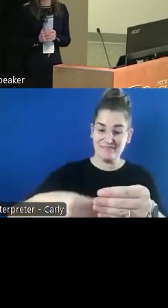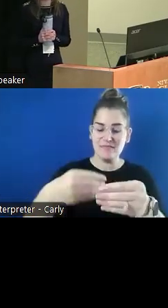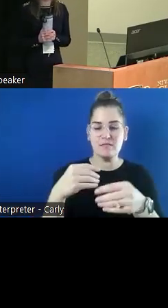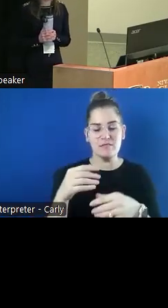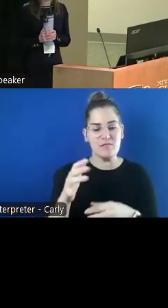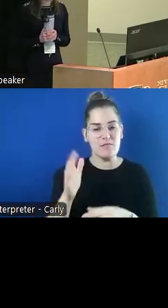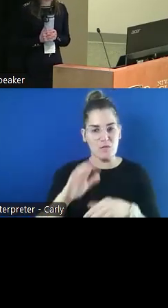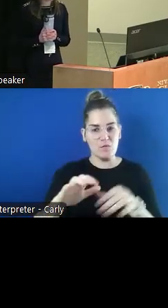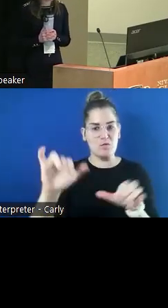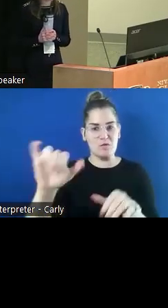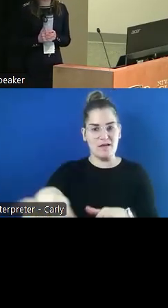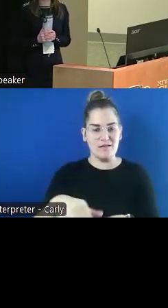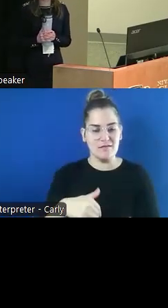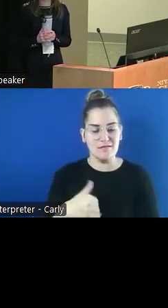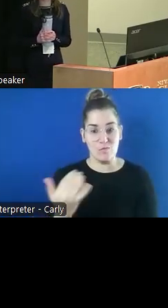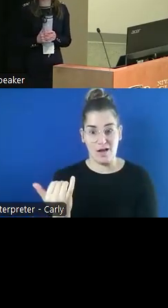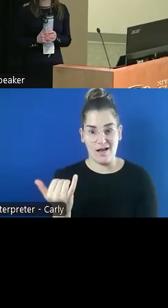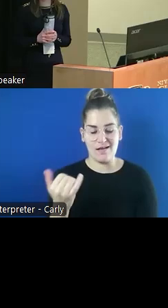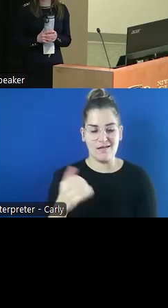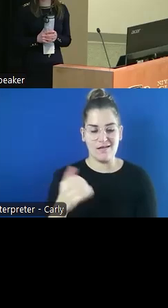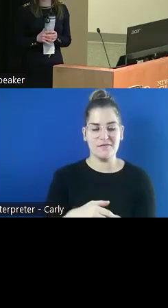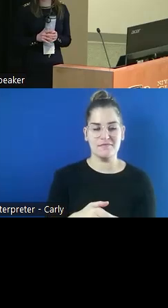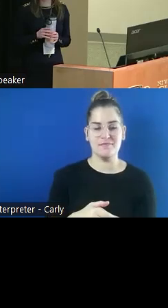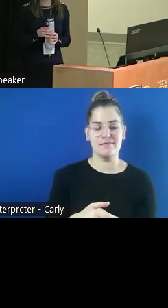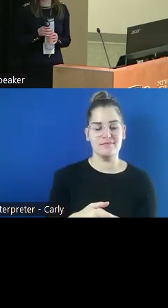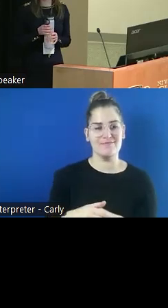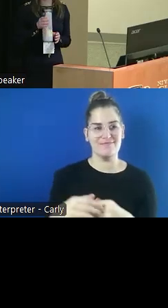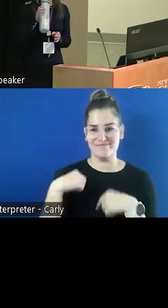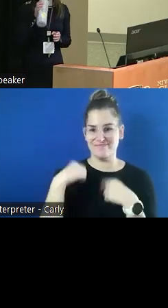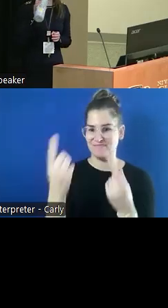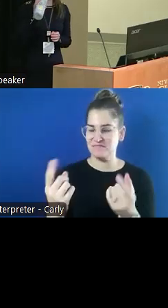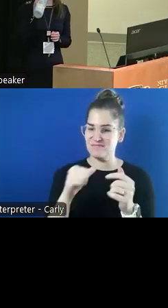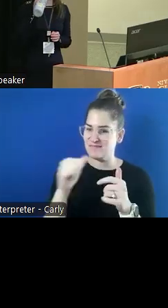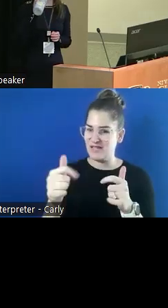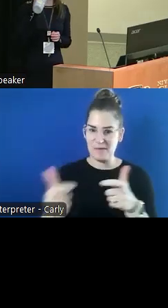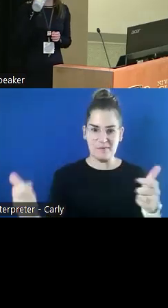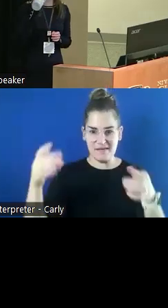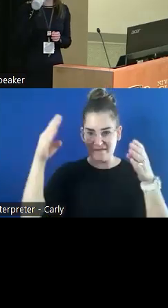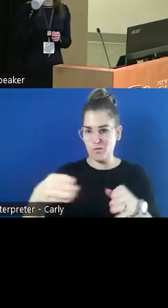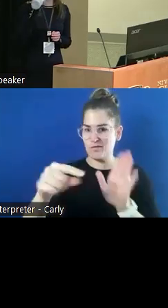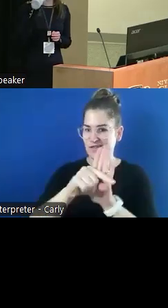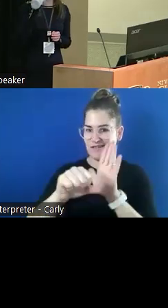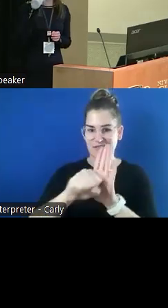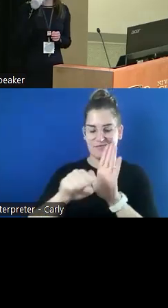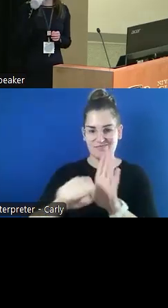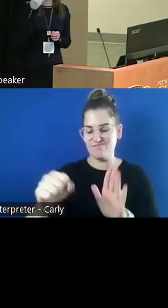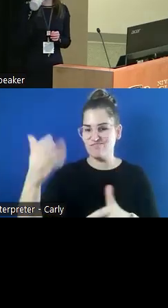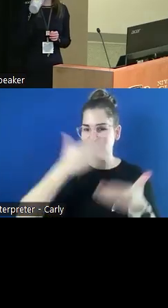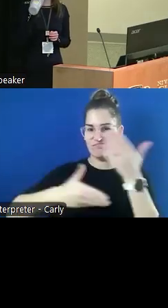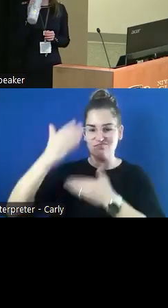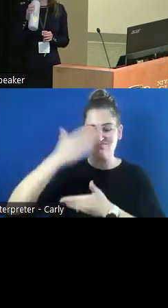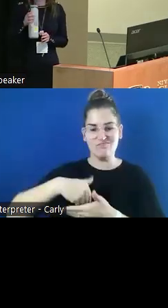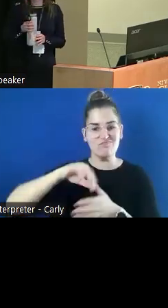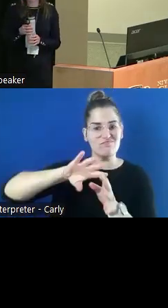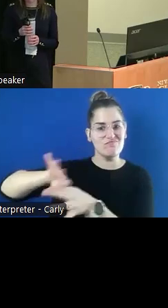Because as everybody knows, I think there really hasn't been a focus so much on these negative symptoms, but they're really some